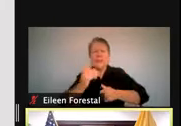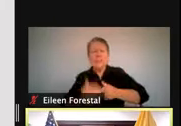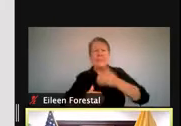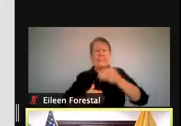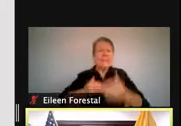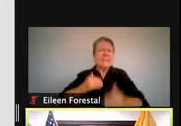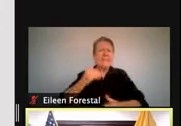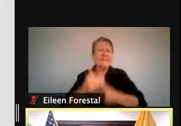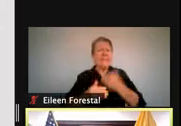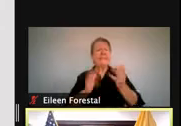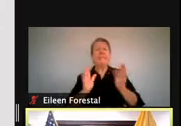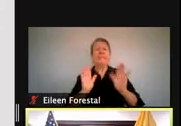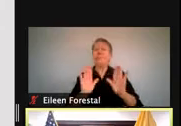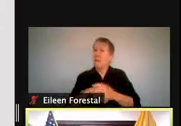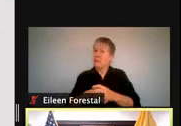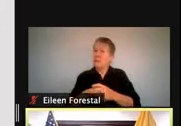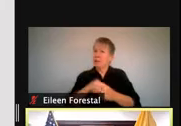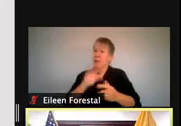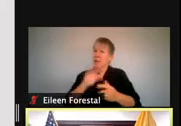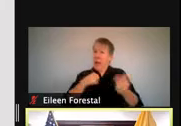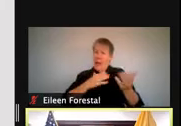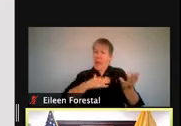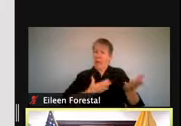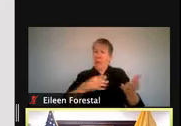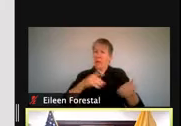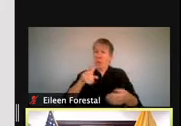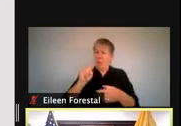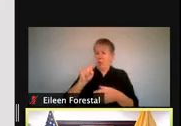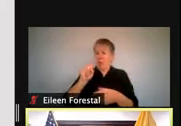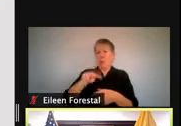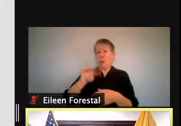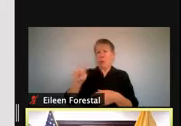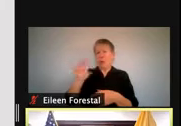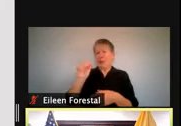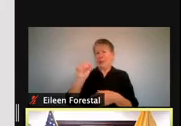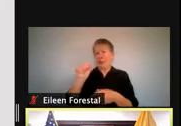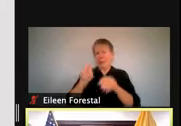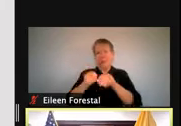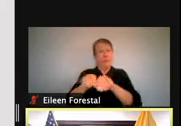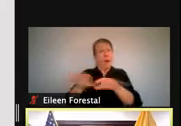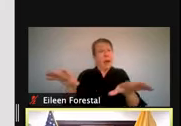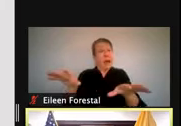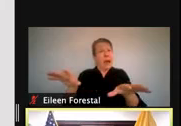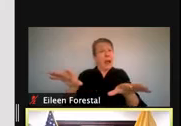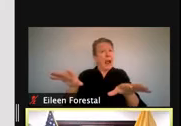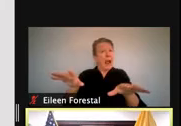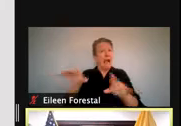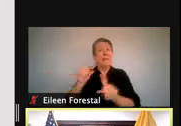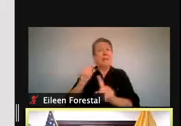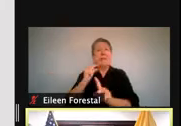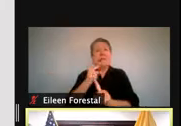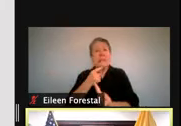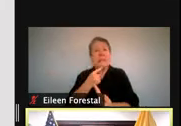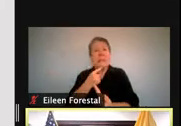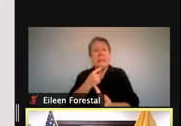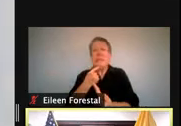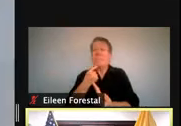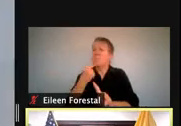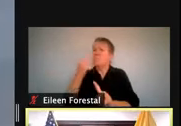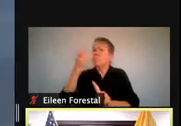122 cases deadly seriously, this is about as good as we could have hoped. With that, let's look at our hospitals. Last